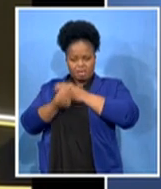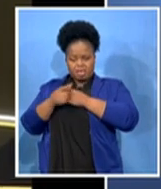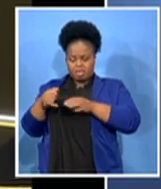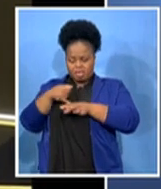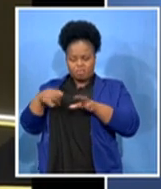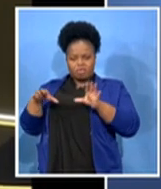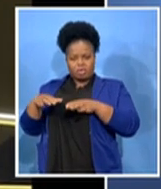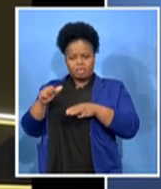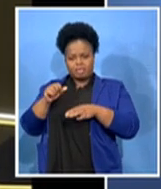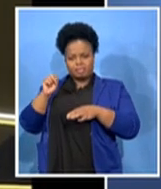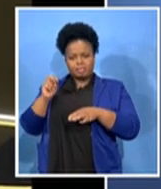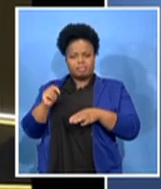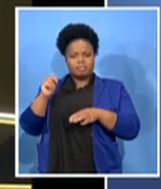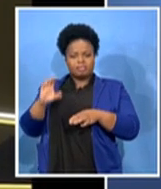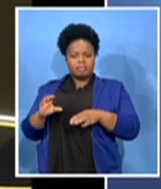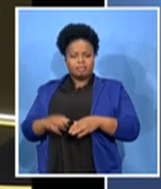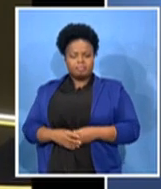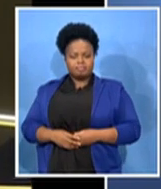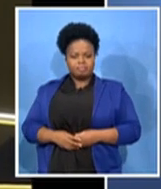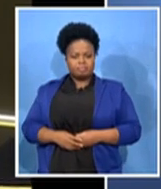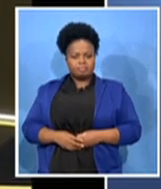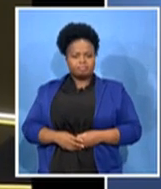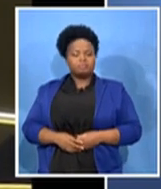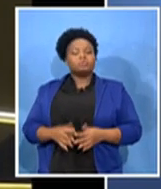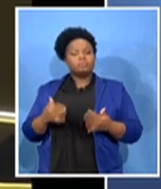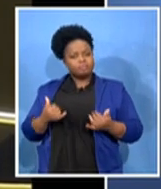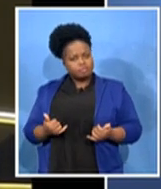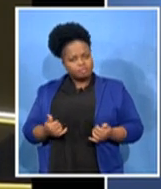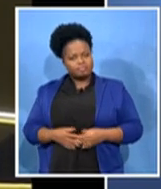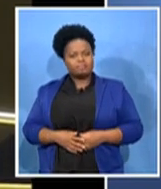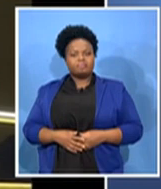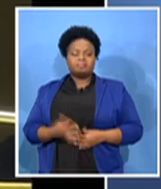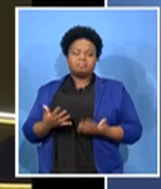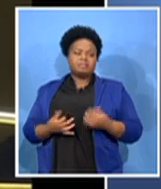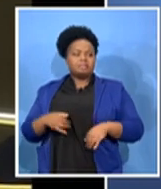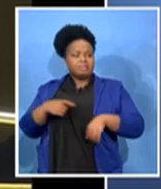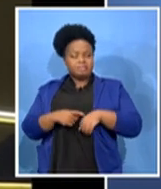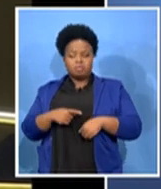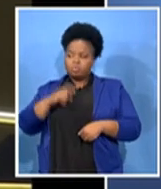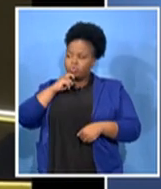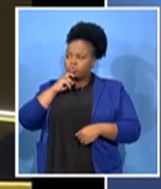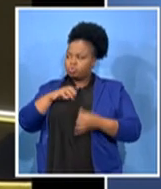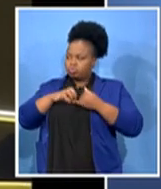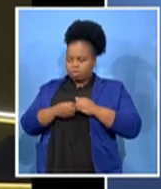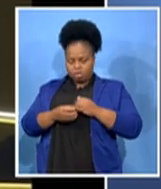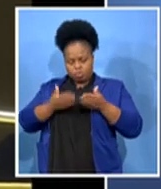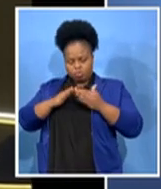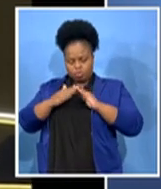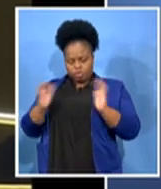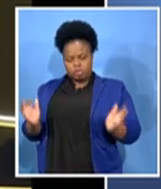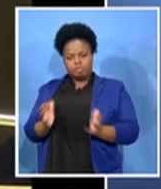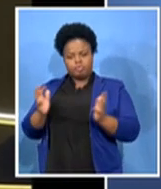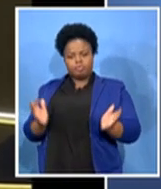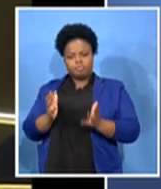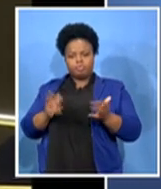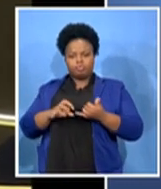So this time would have been used, I guess, to mobilize communities, to try and get in touch with. But here